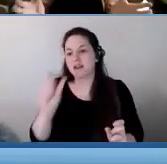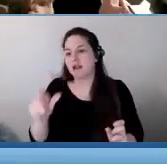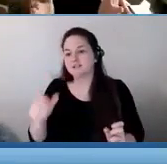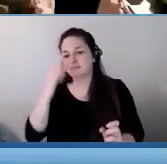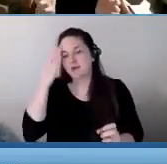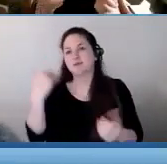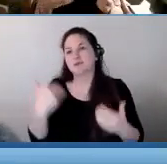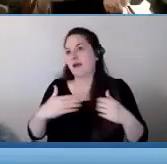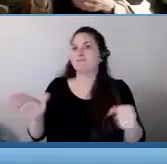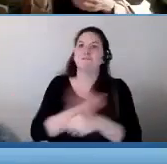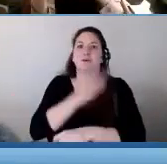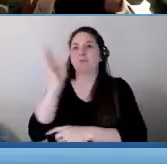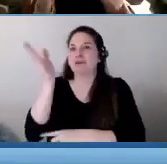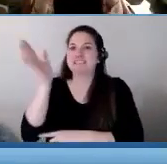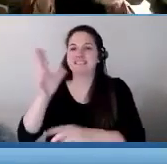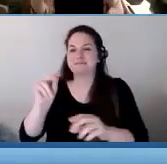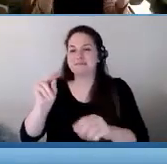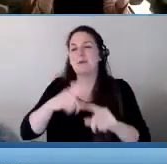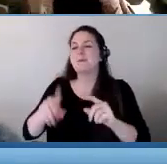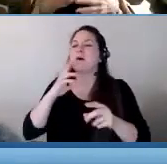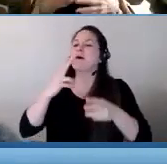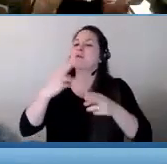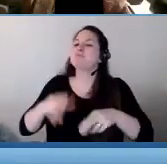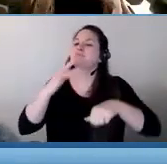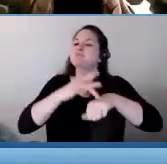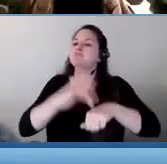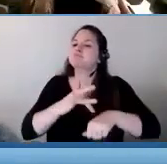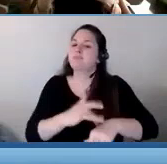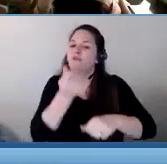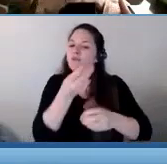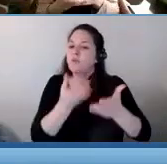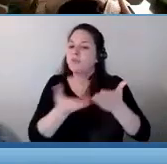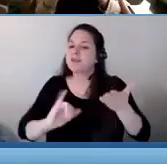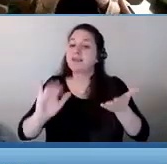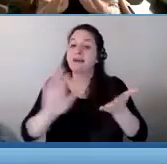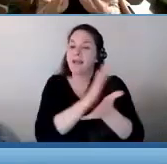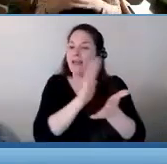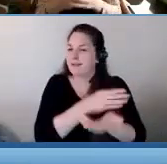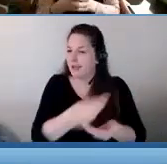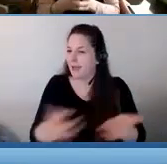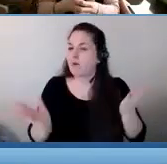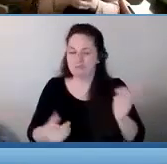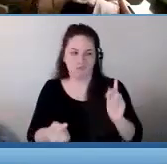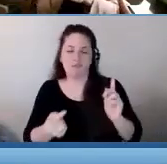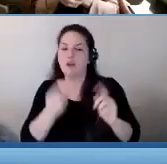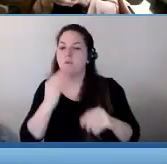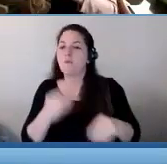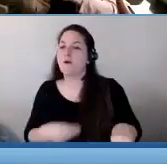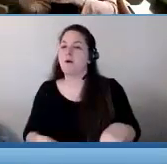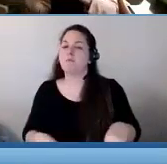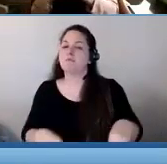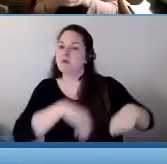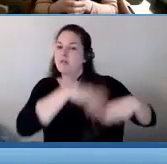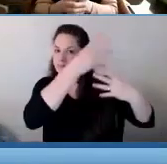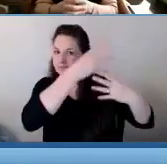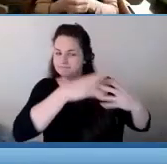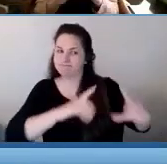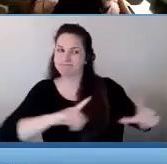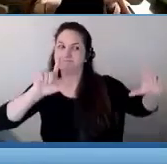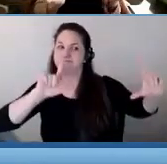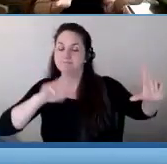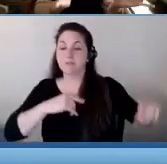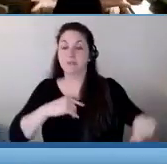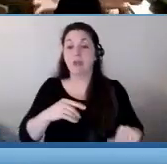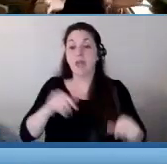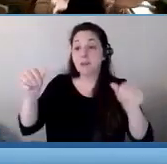formal presentation, but you might want to show a couple of things like a handout, and that will be that. And in a poster session,